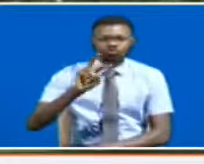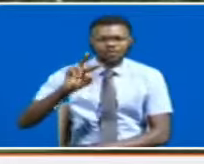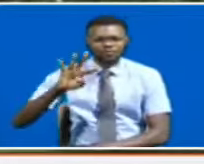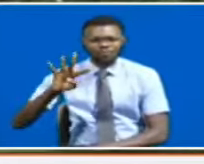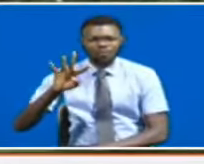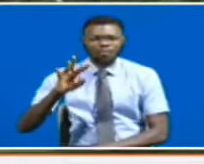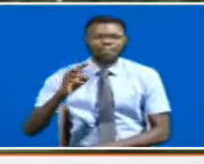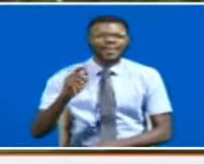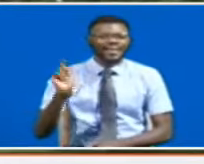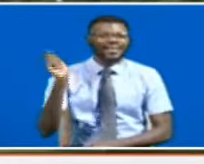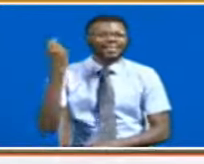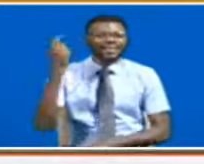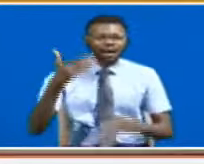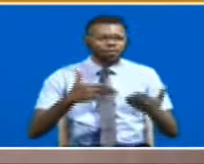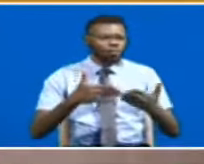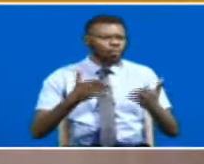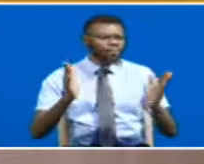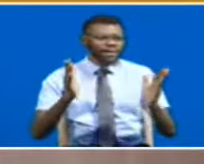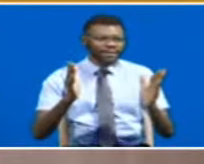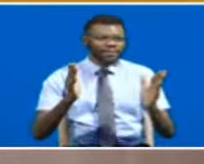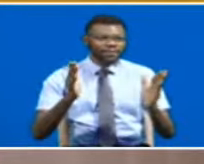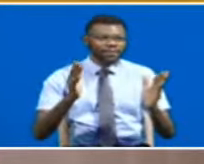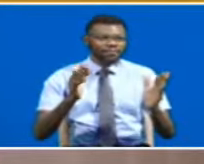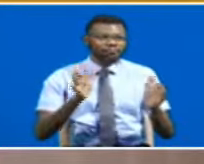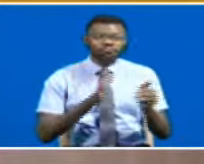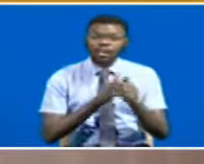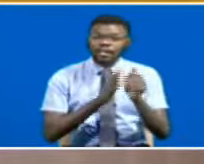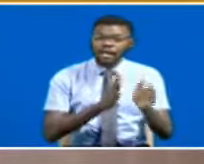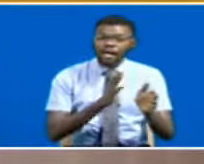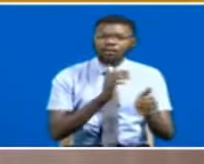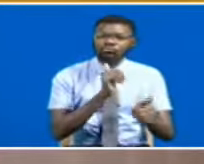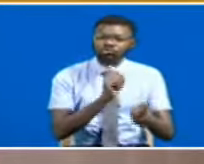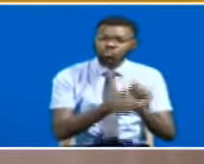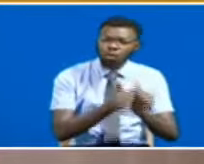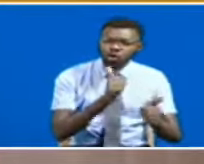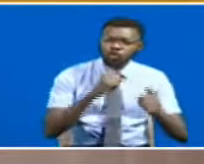Kwingineko, viongozi wa michezo hususan riadha katika county